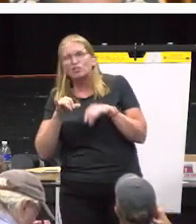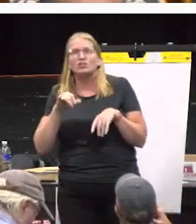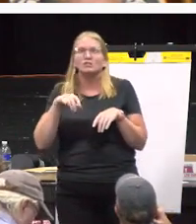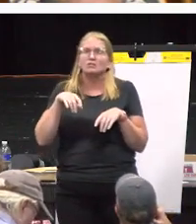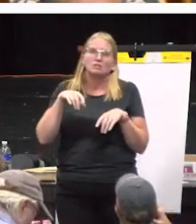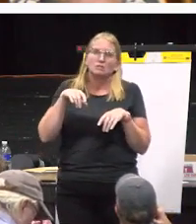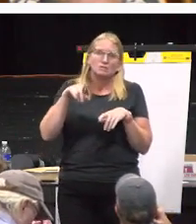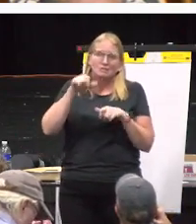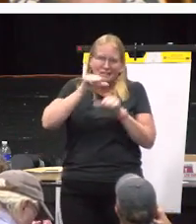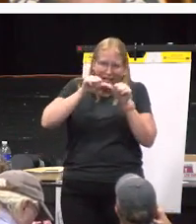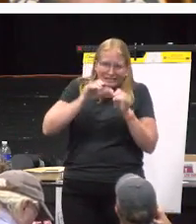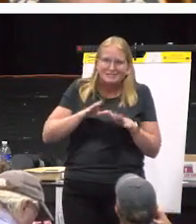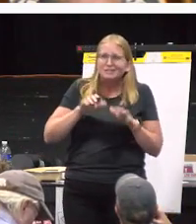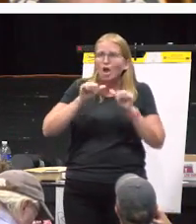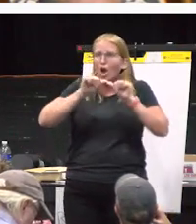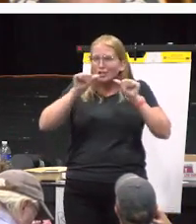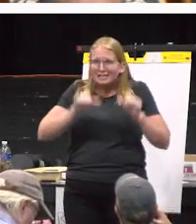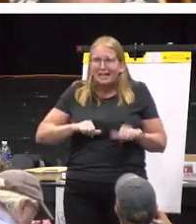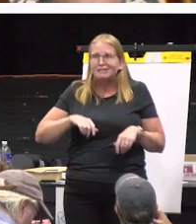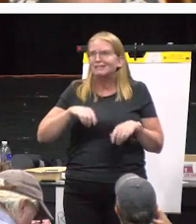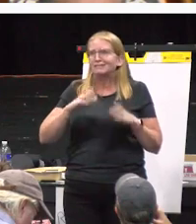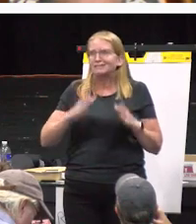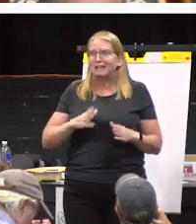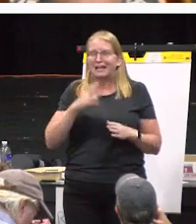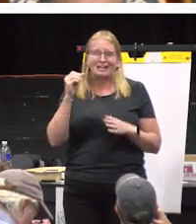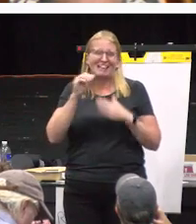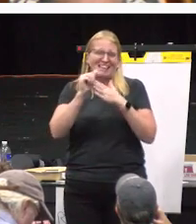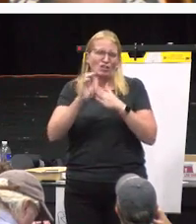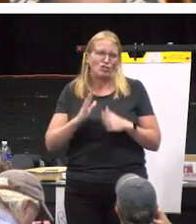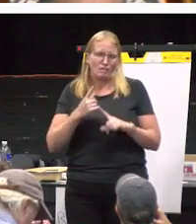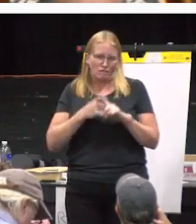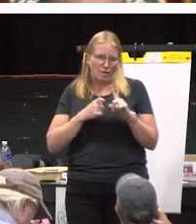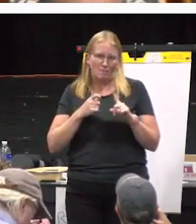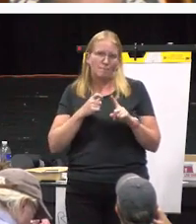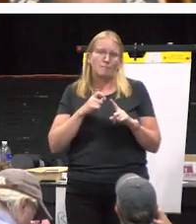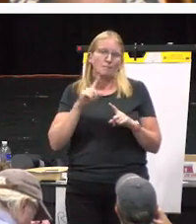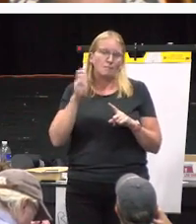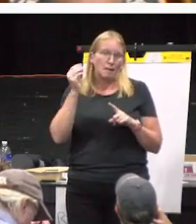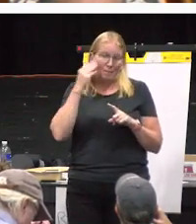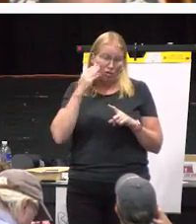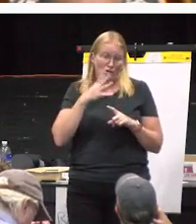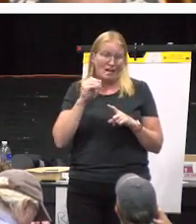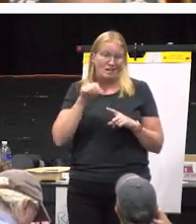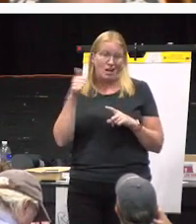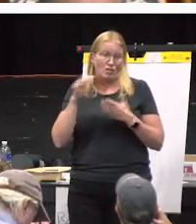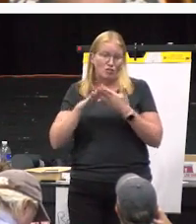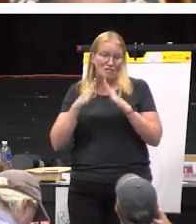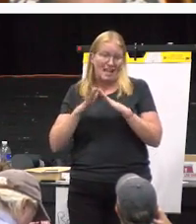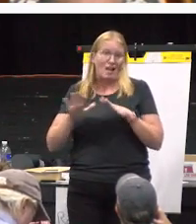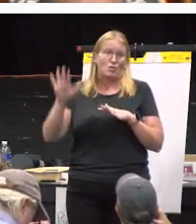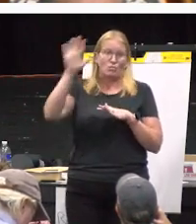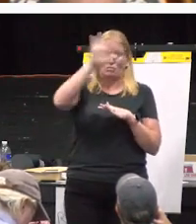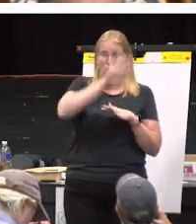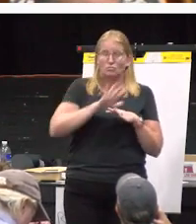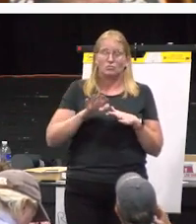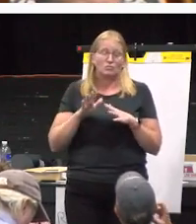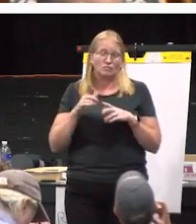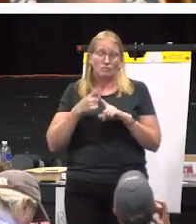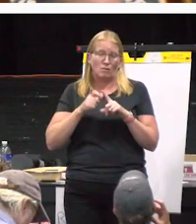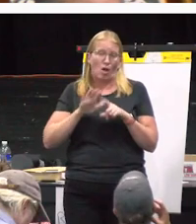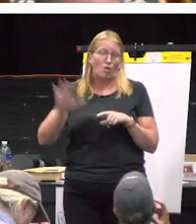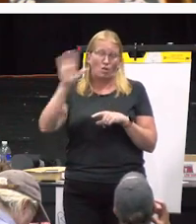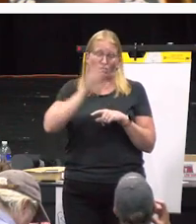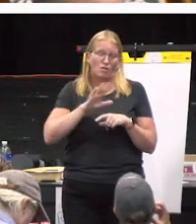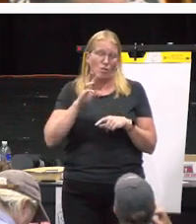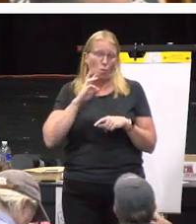hydrologists, architects, and municipal leaders from towns from throughout the Upper Winooski watershed to map